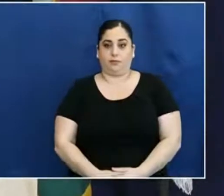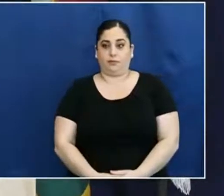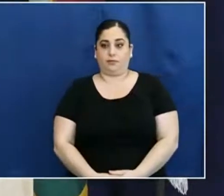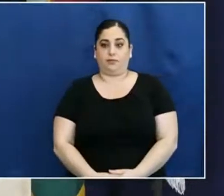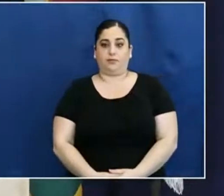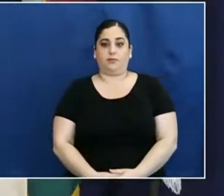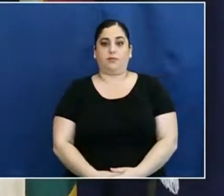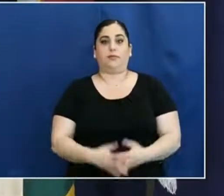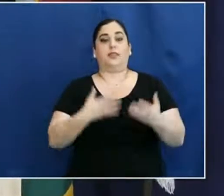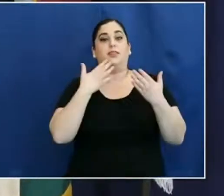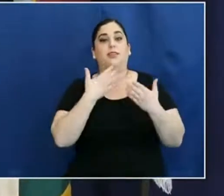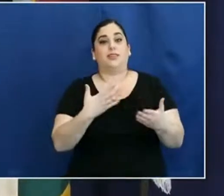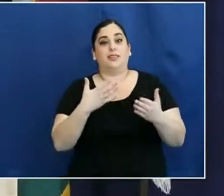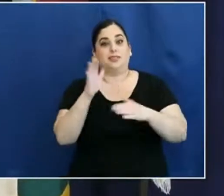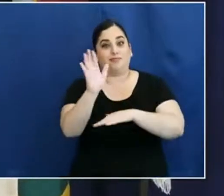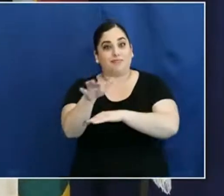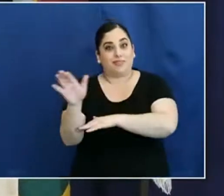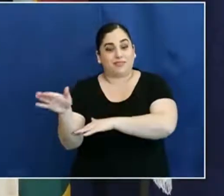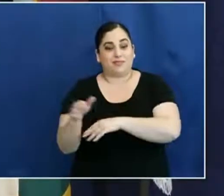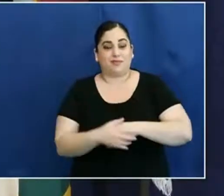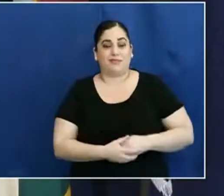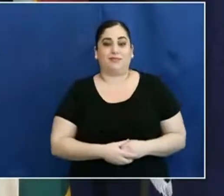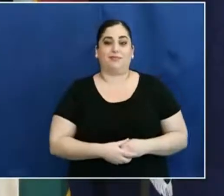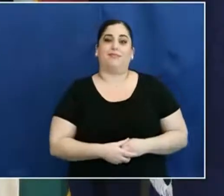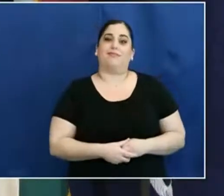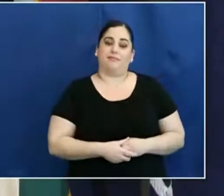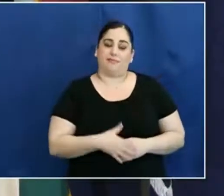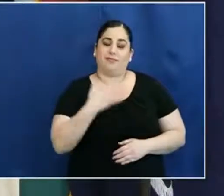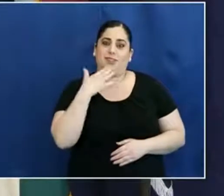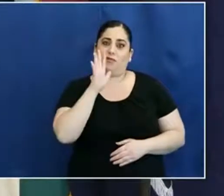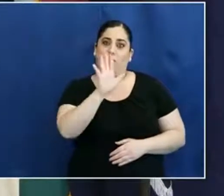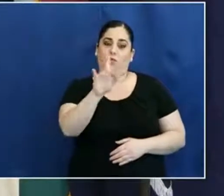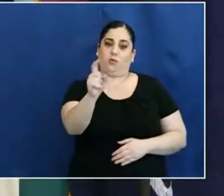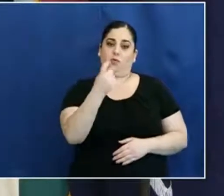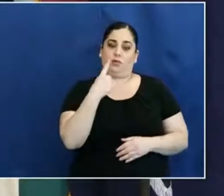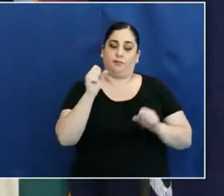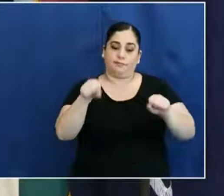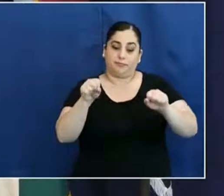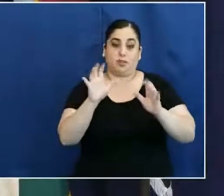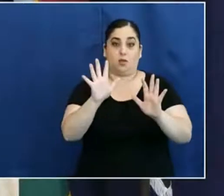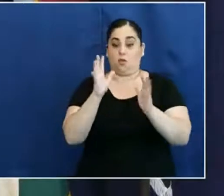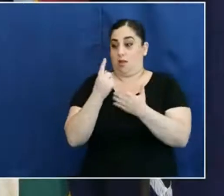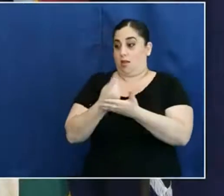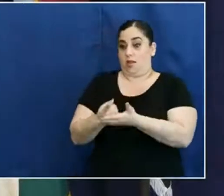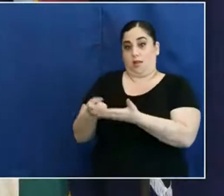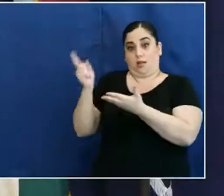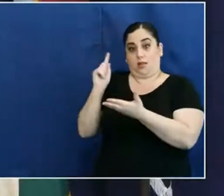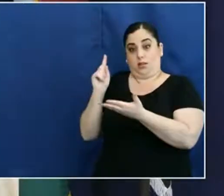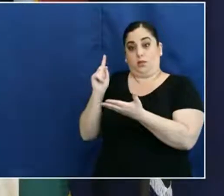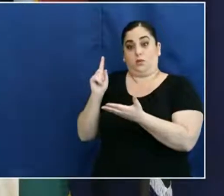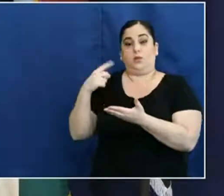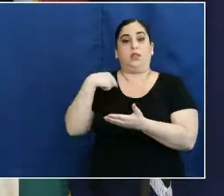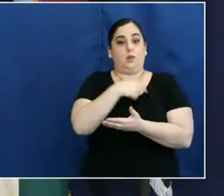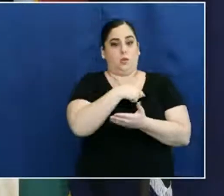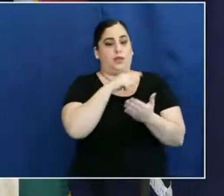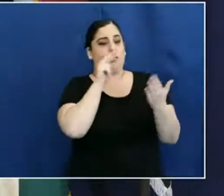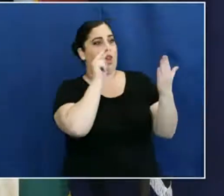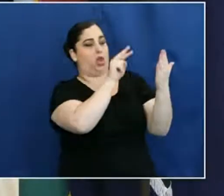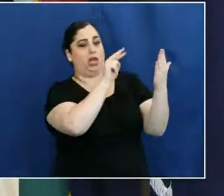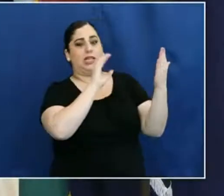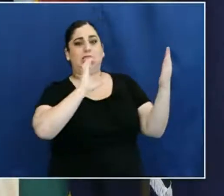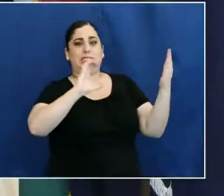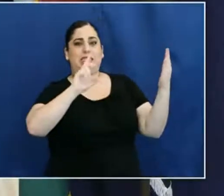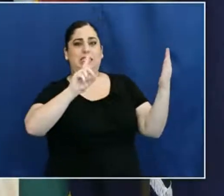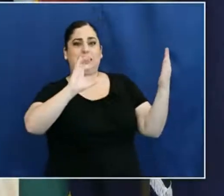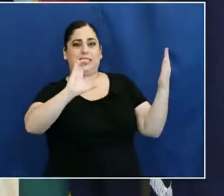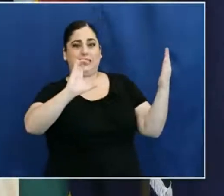Good afternoon, and thank you for that question. Last week, after checking with the CDC's website, it did include those